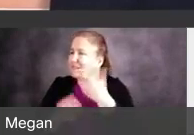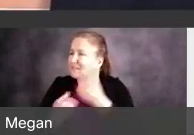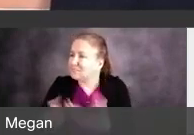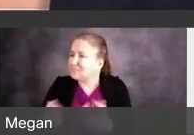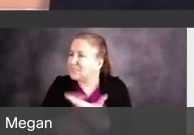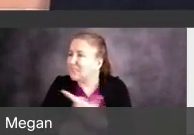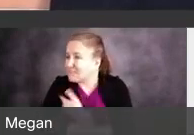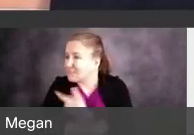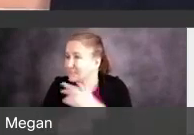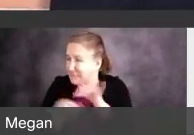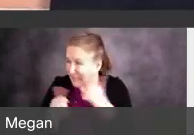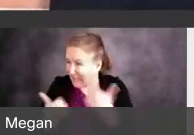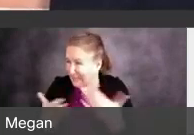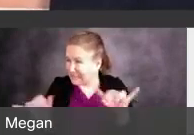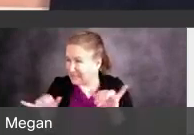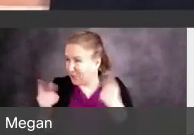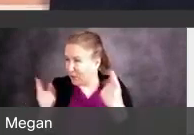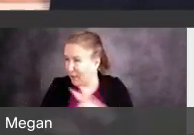are similar to that.